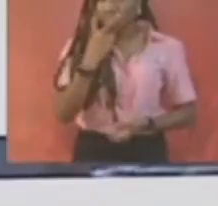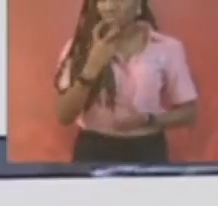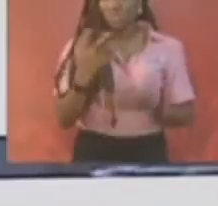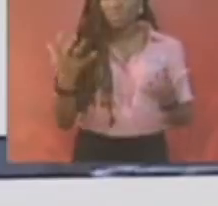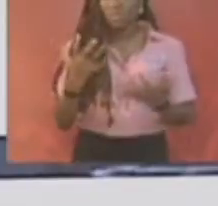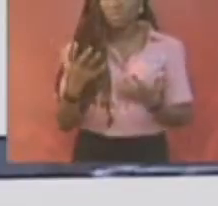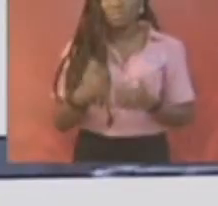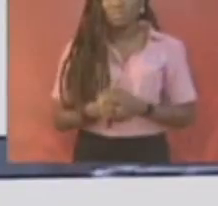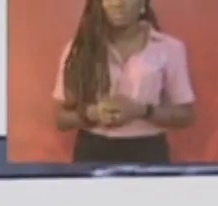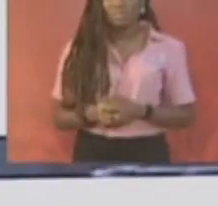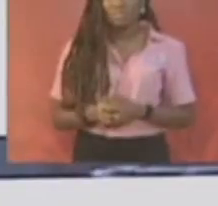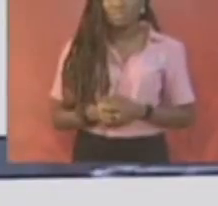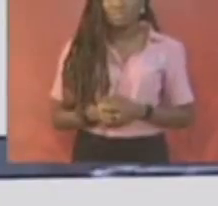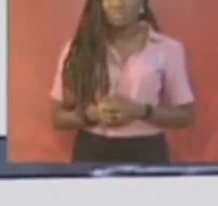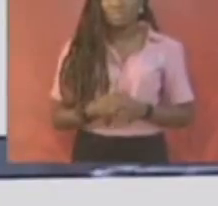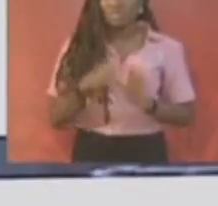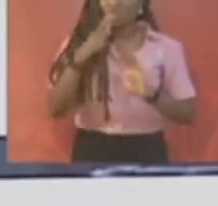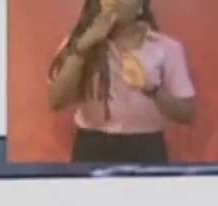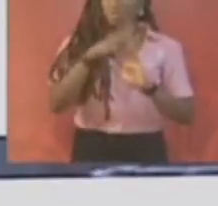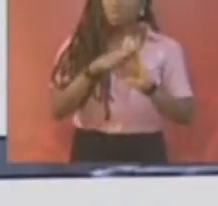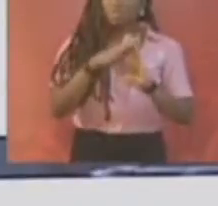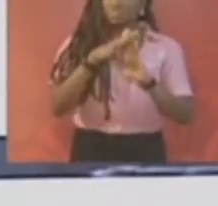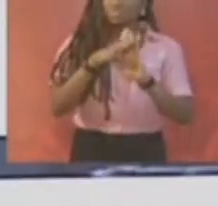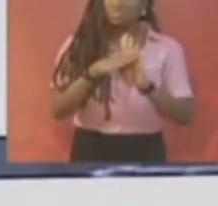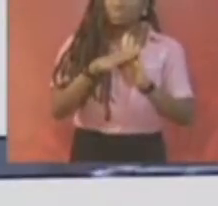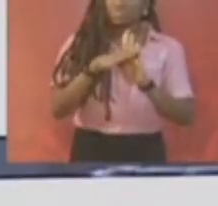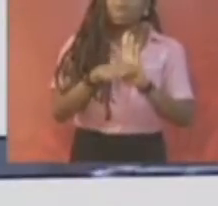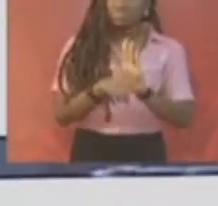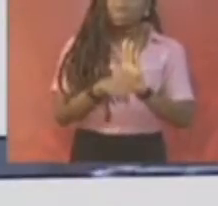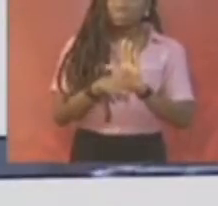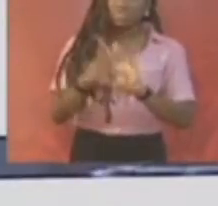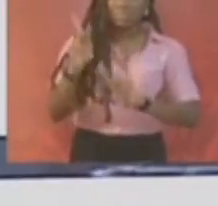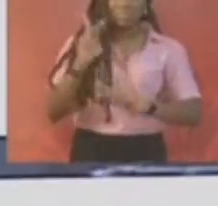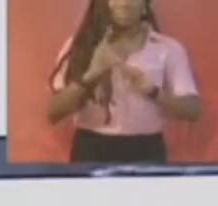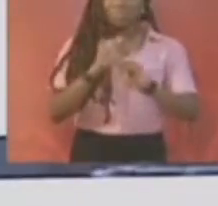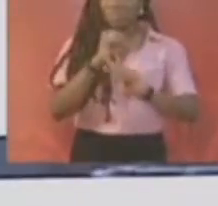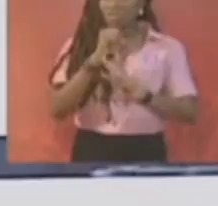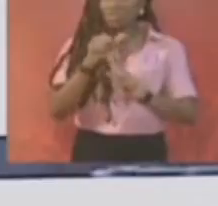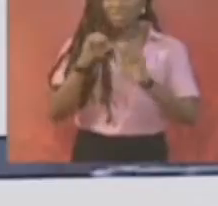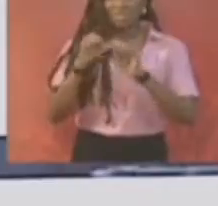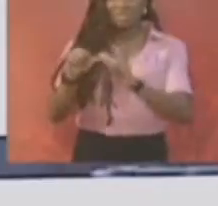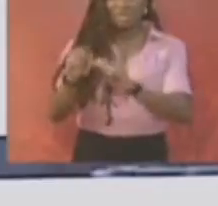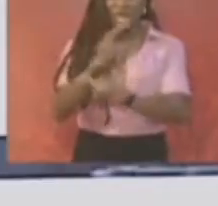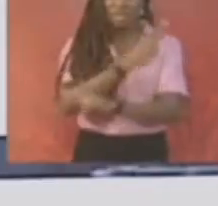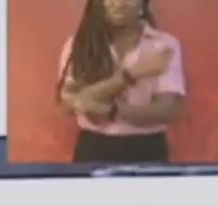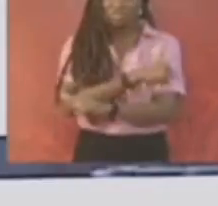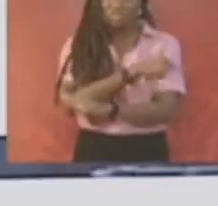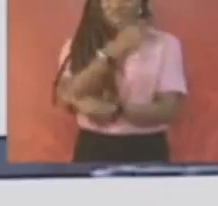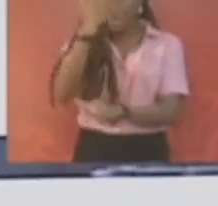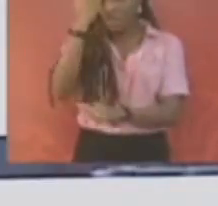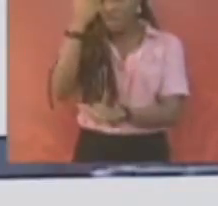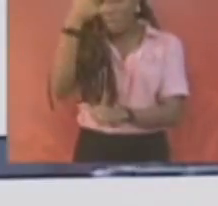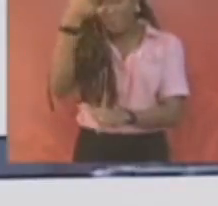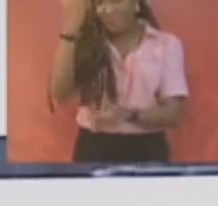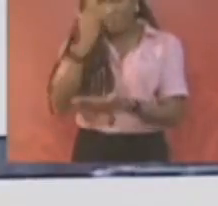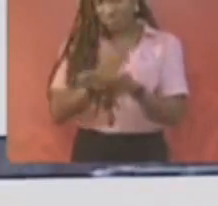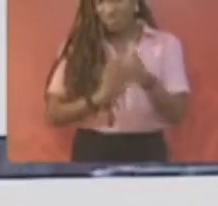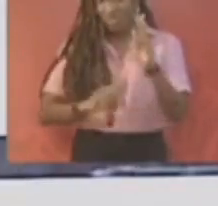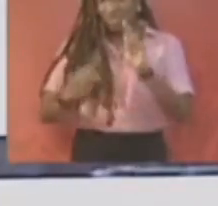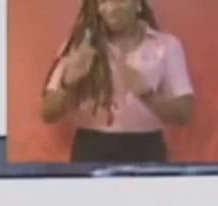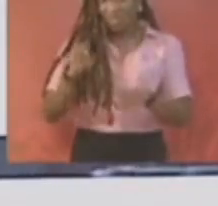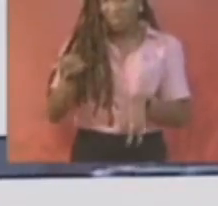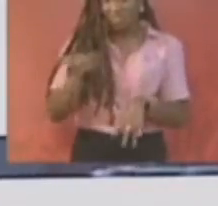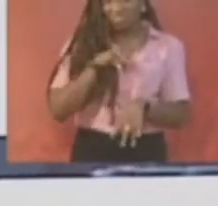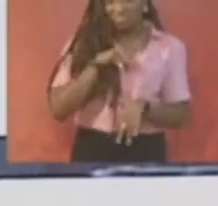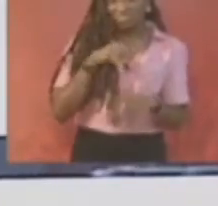reduction in admissions, primarily we speculate because people did not want to be exposed to